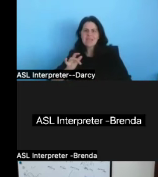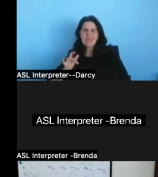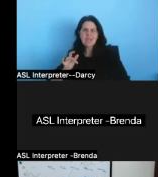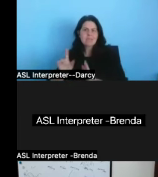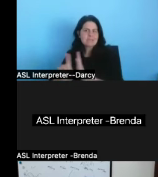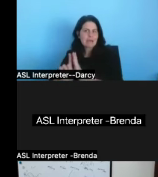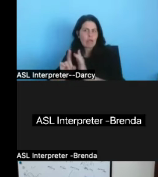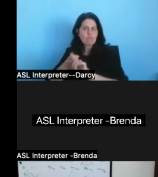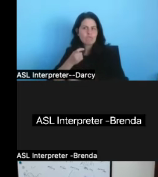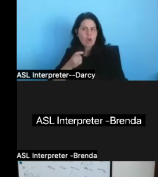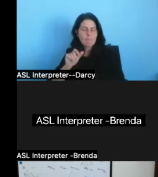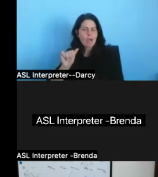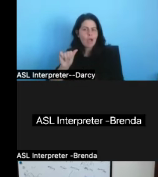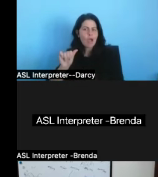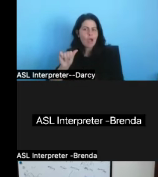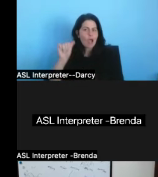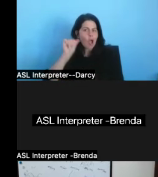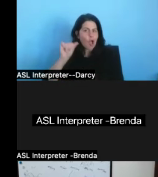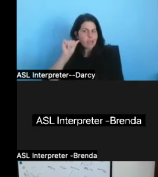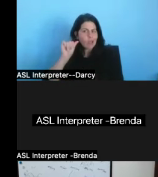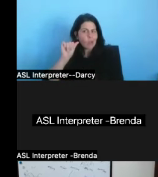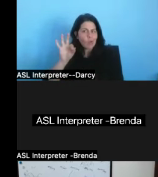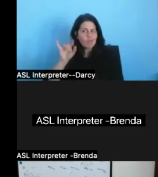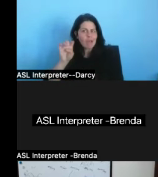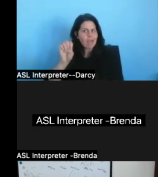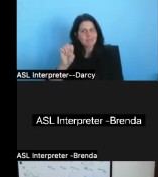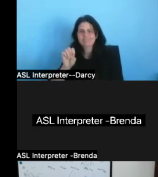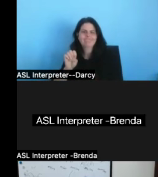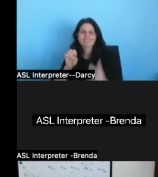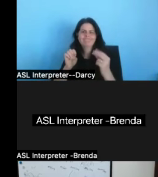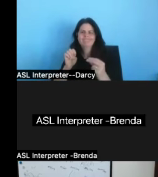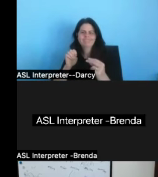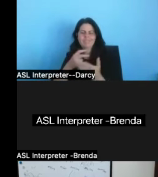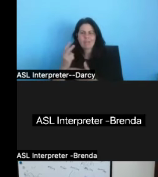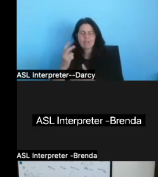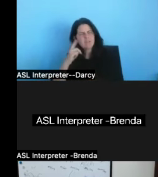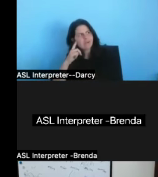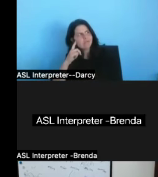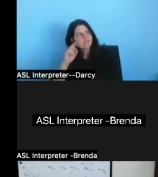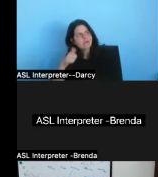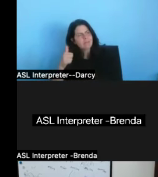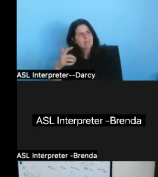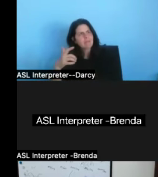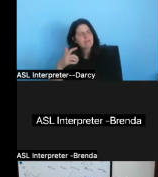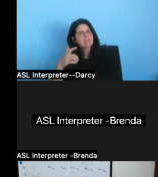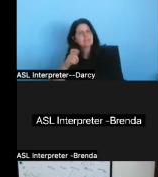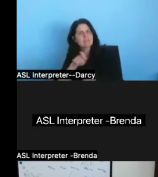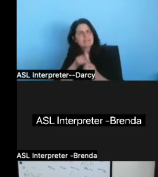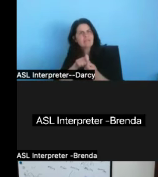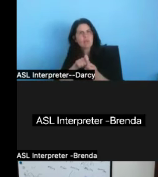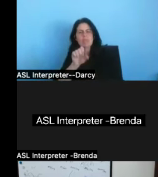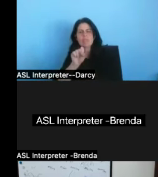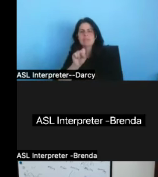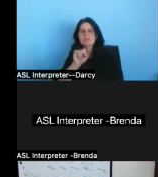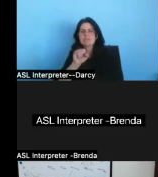was no, that failed. So then I had another thought was maybe it's something specific to the seismic recording or to having a